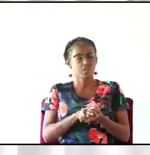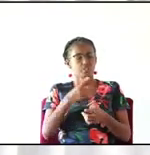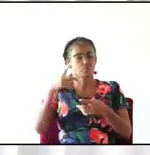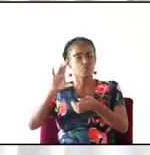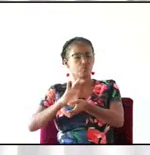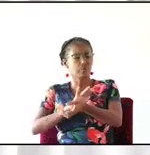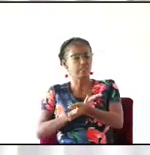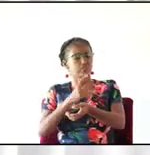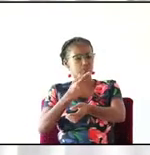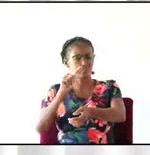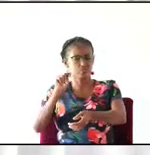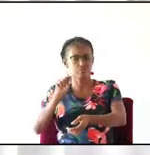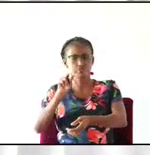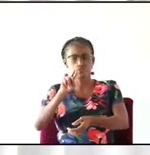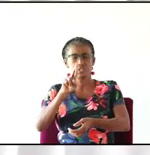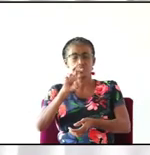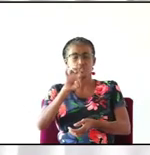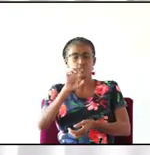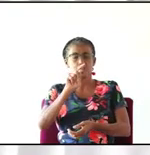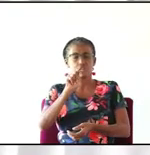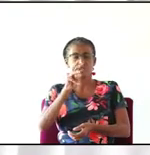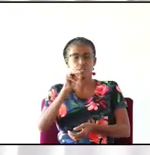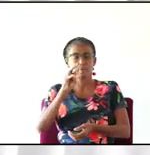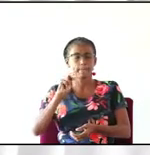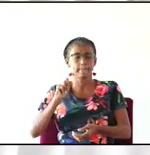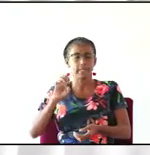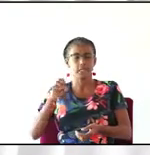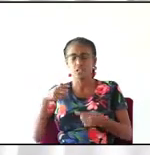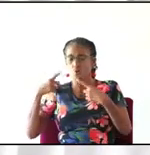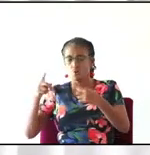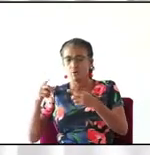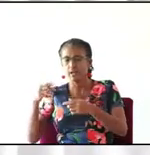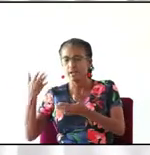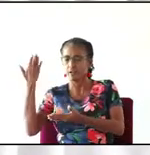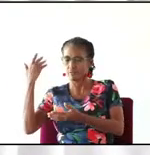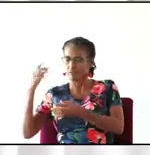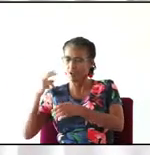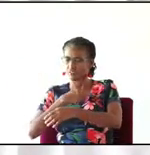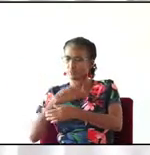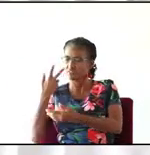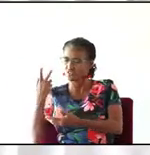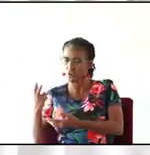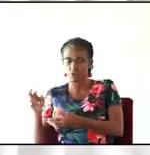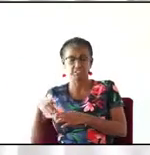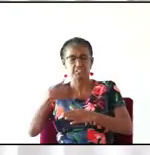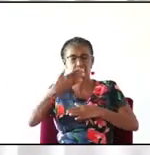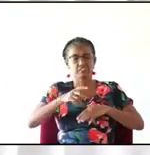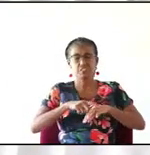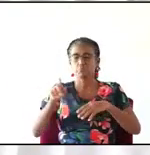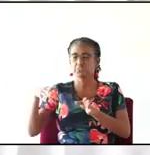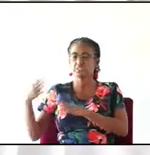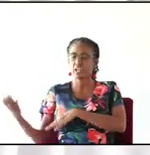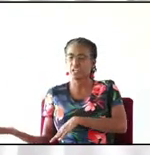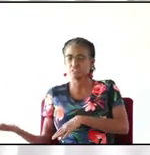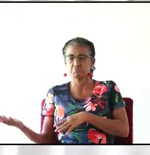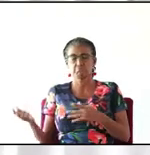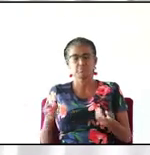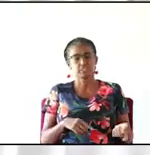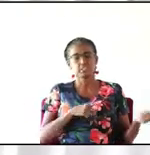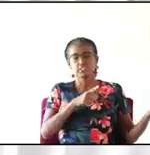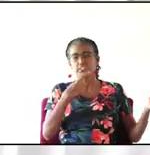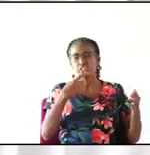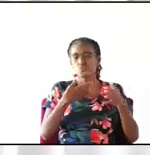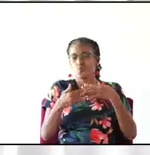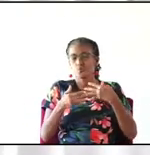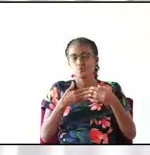many people in our midst who have not made it. But it doesn't matter what your